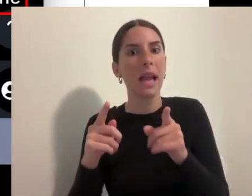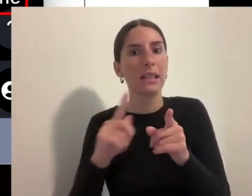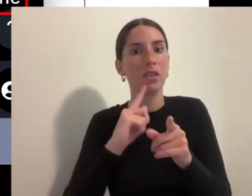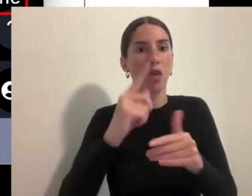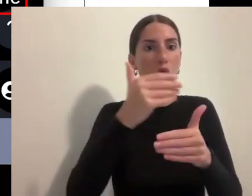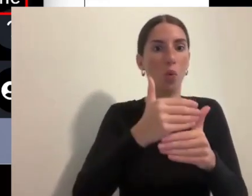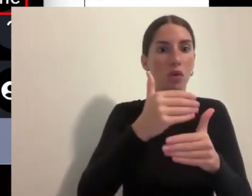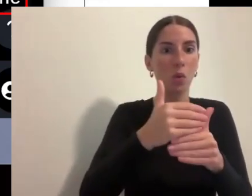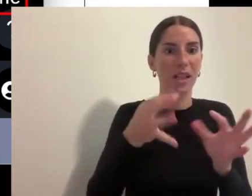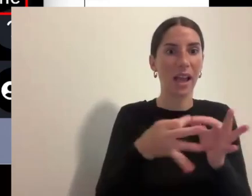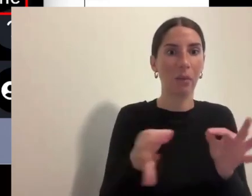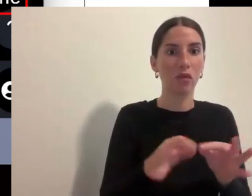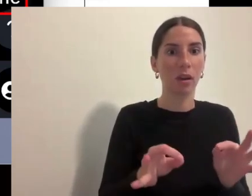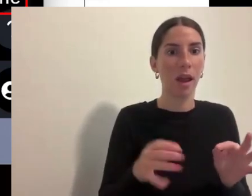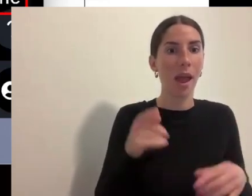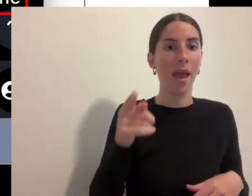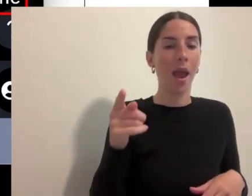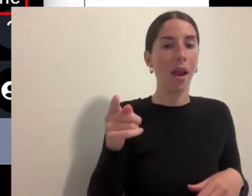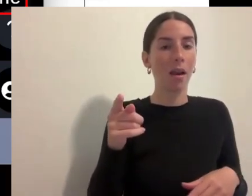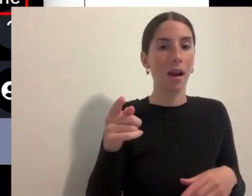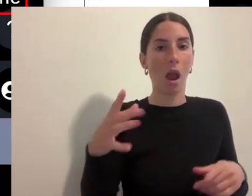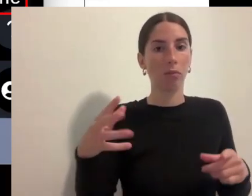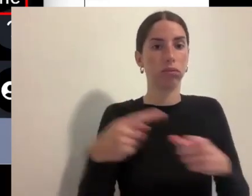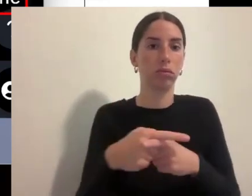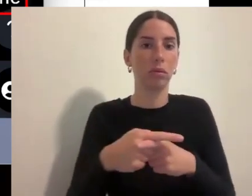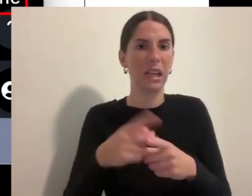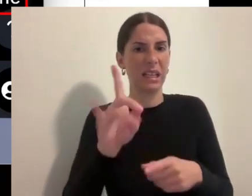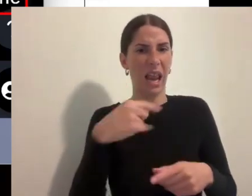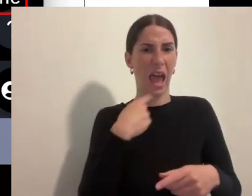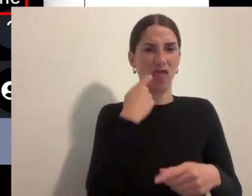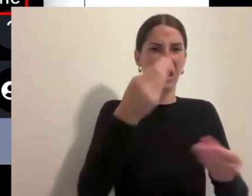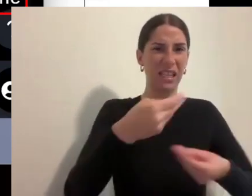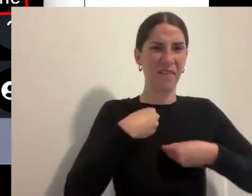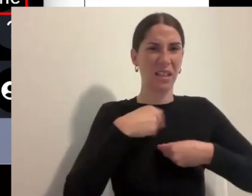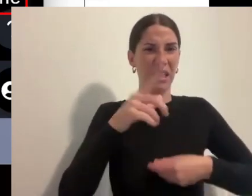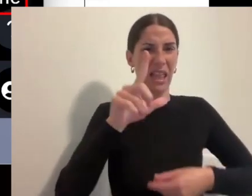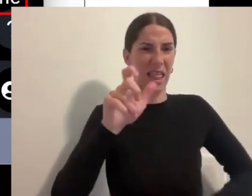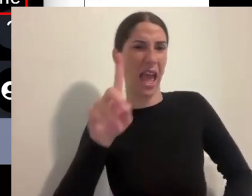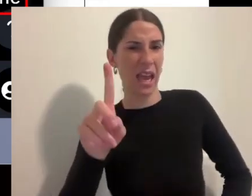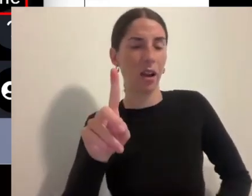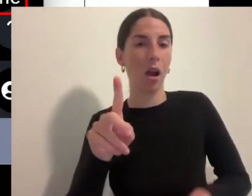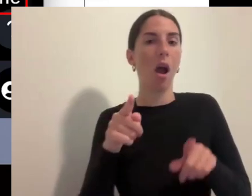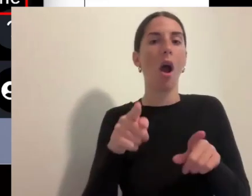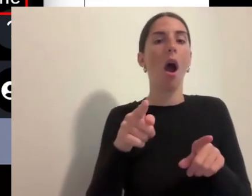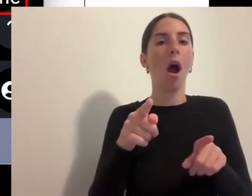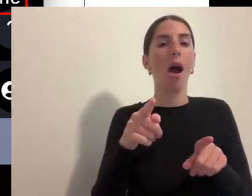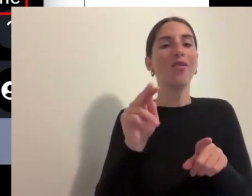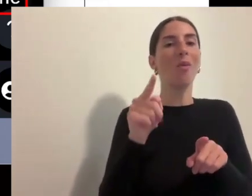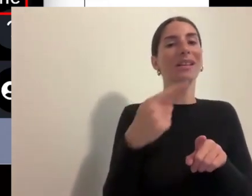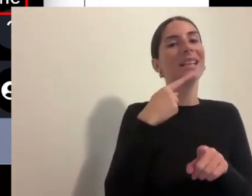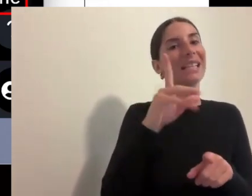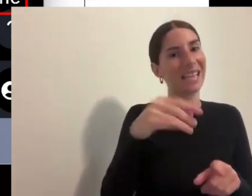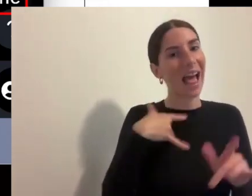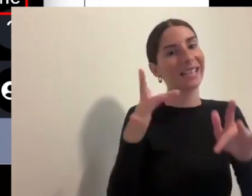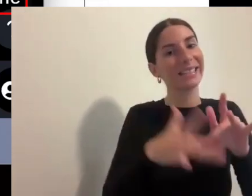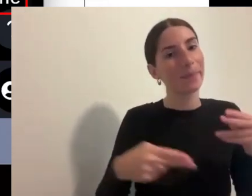Live Captions, and it got, "Did I just give us lead?" instead of "Did I just skip a slide?" And the